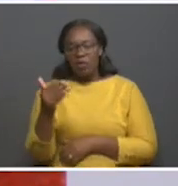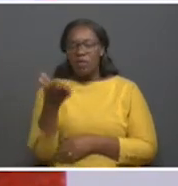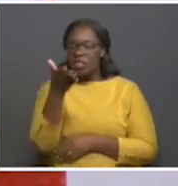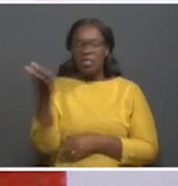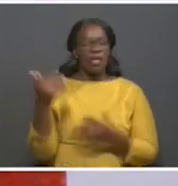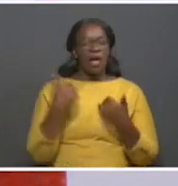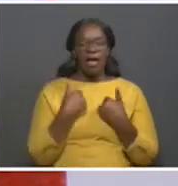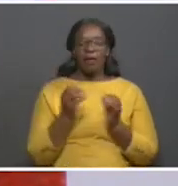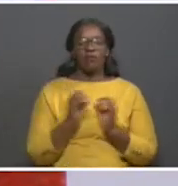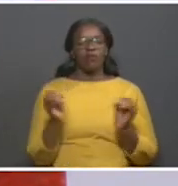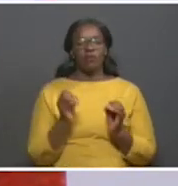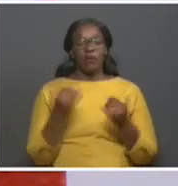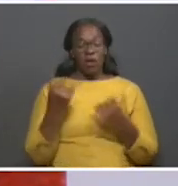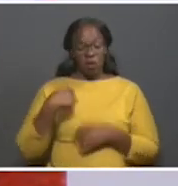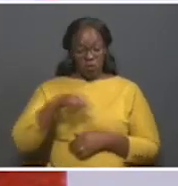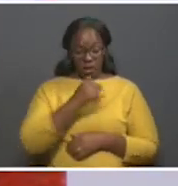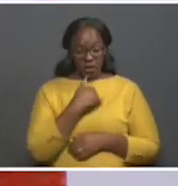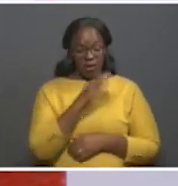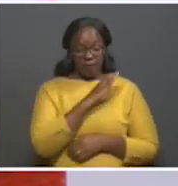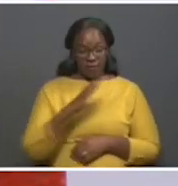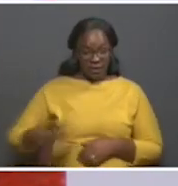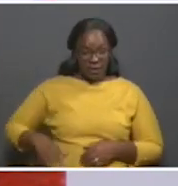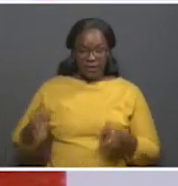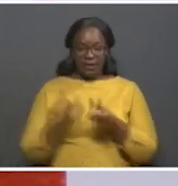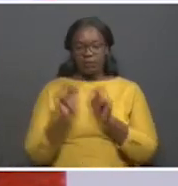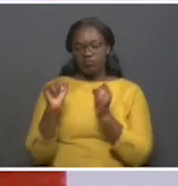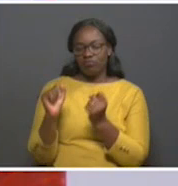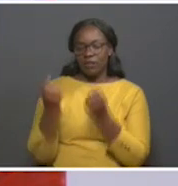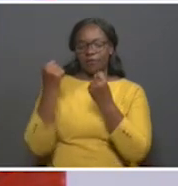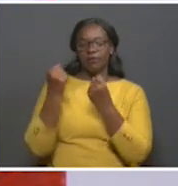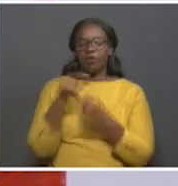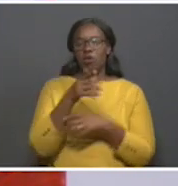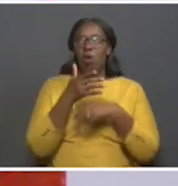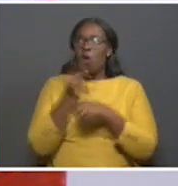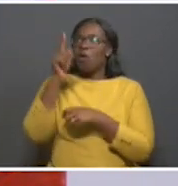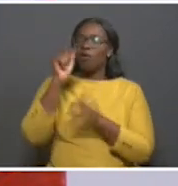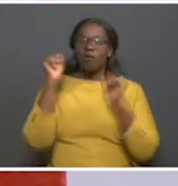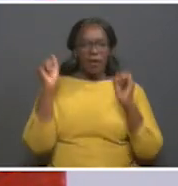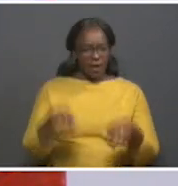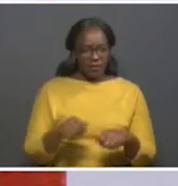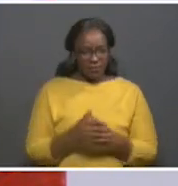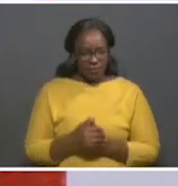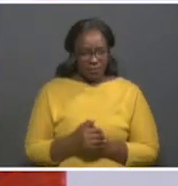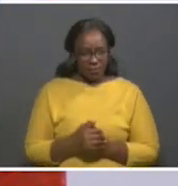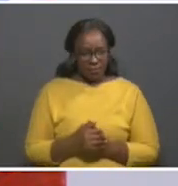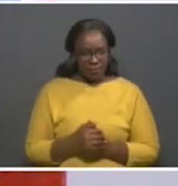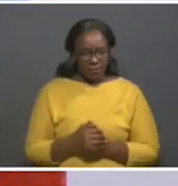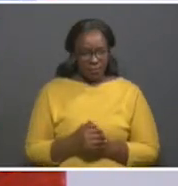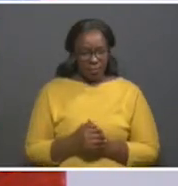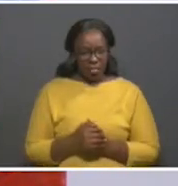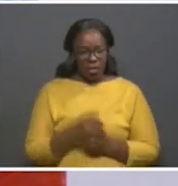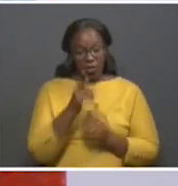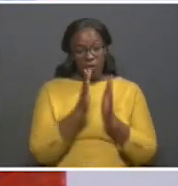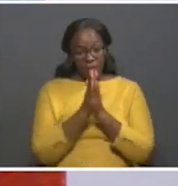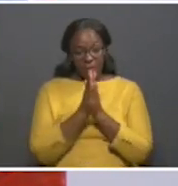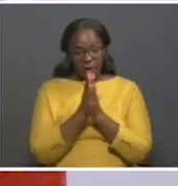exist. We have Christ as our refuge. You can trust in the Lord this evening. Would you like to make this prayer with